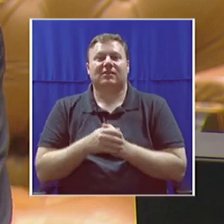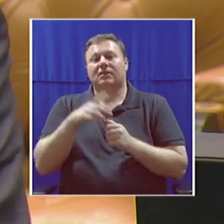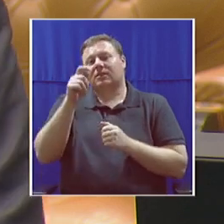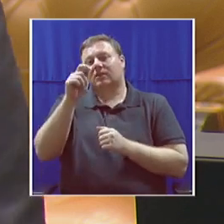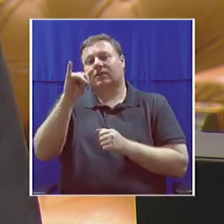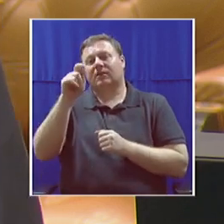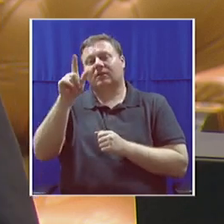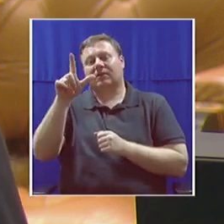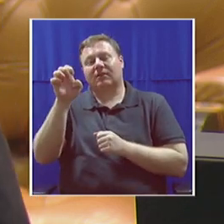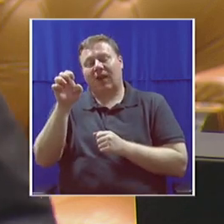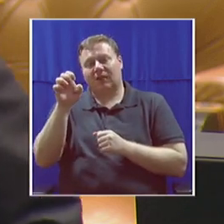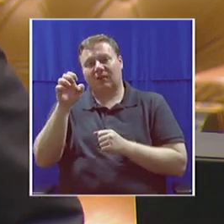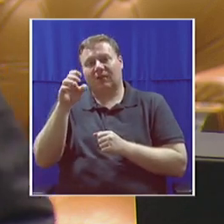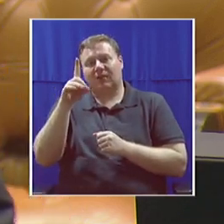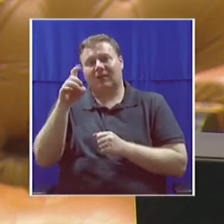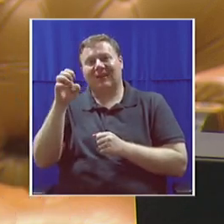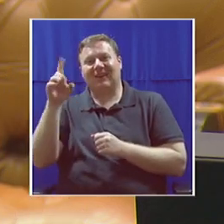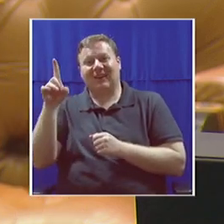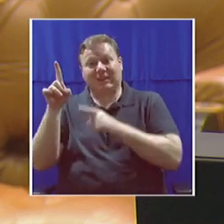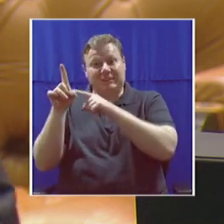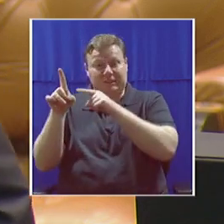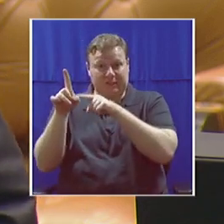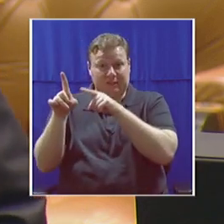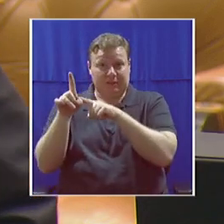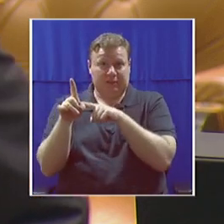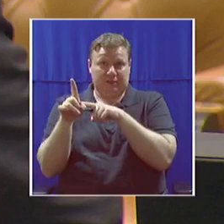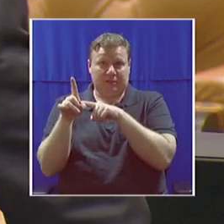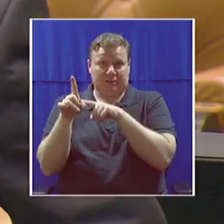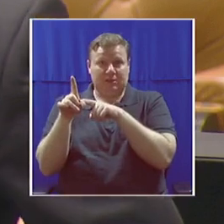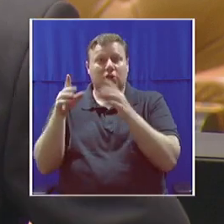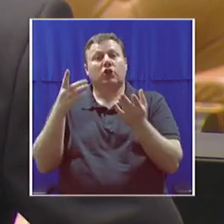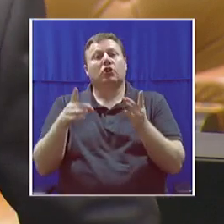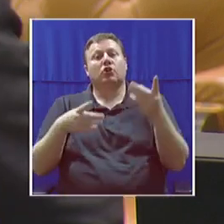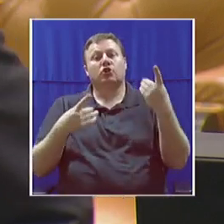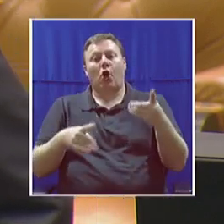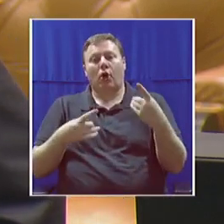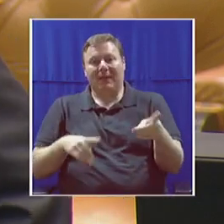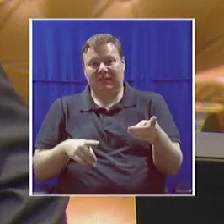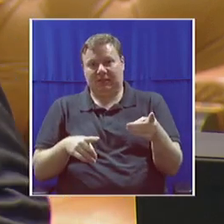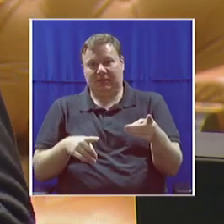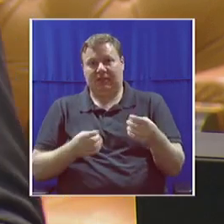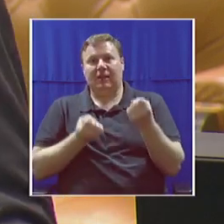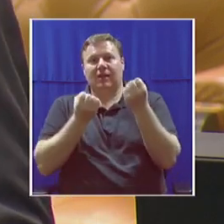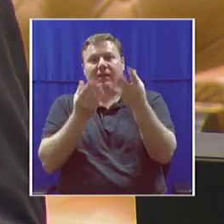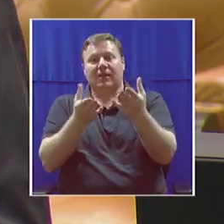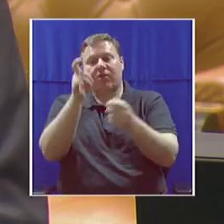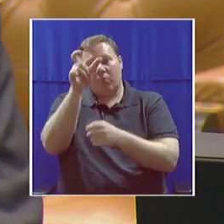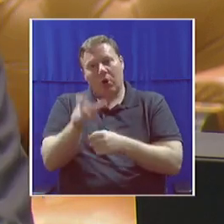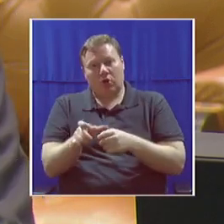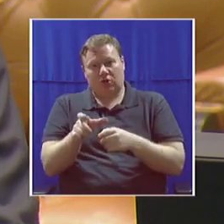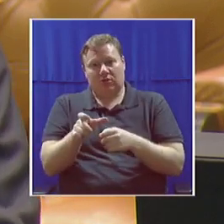defined as a legal document providing a person a right